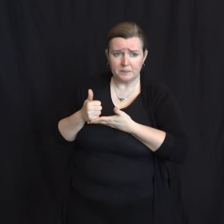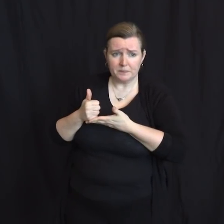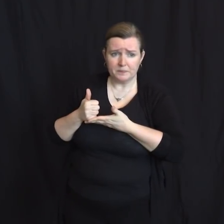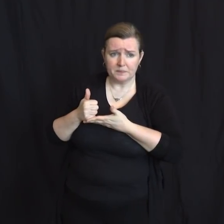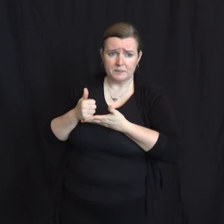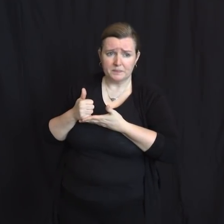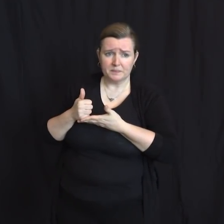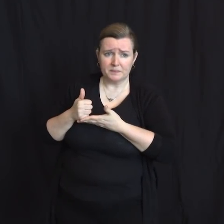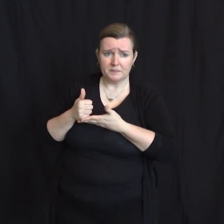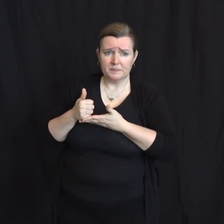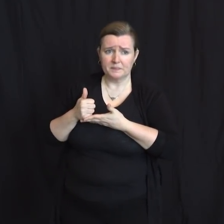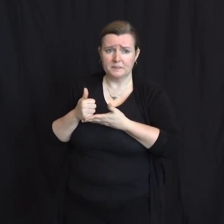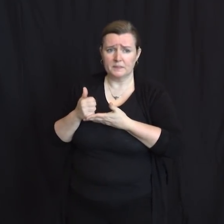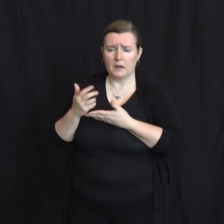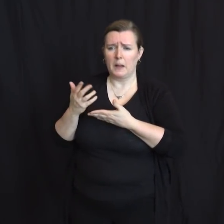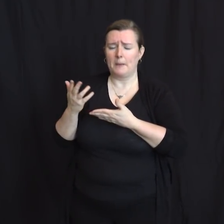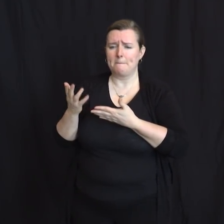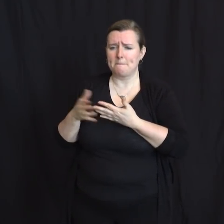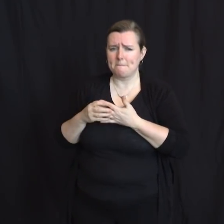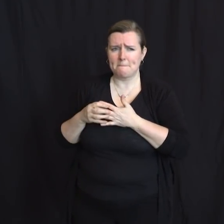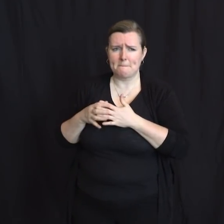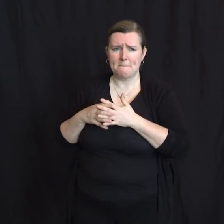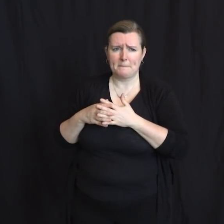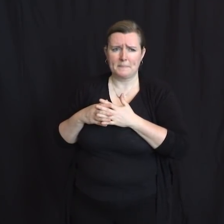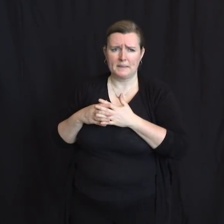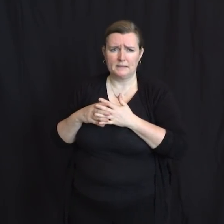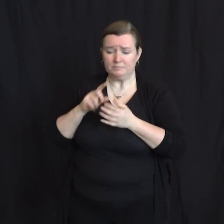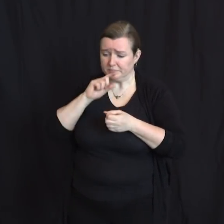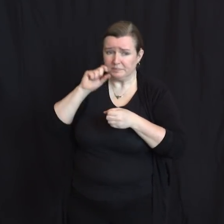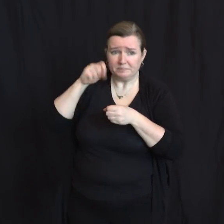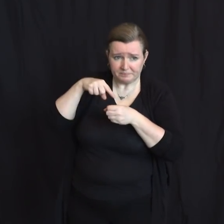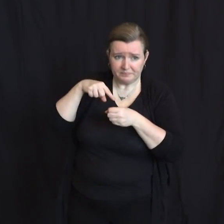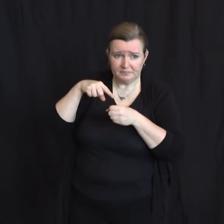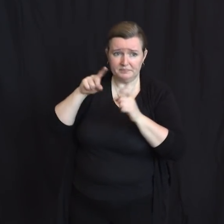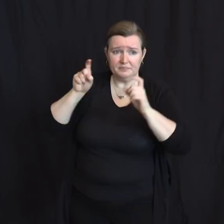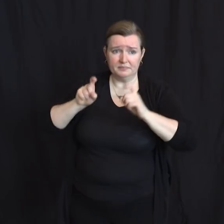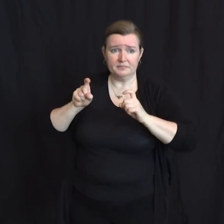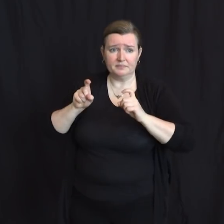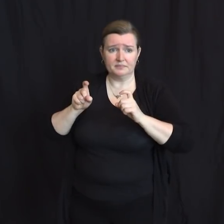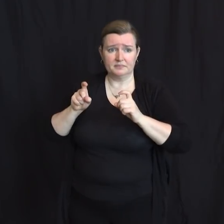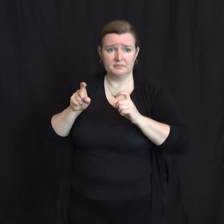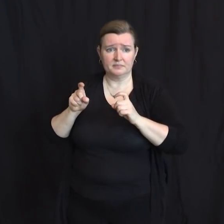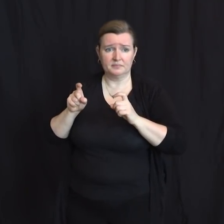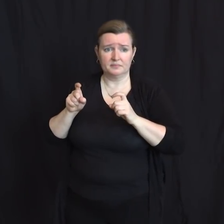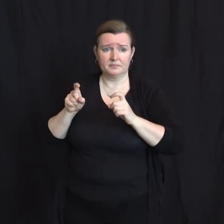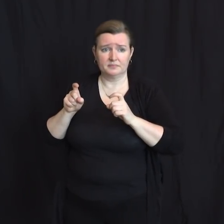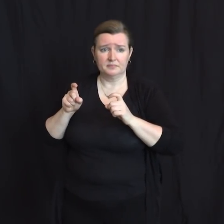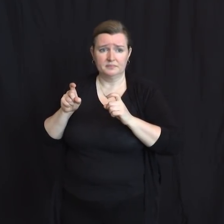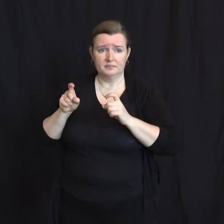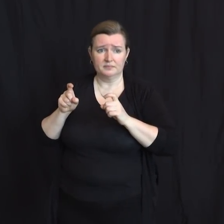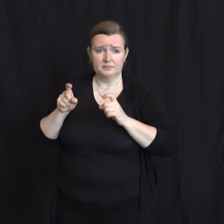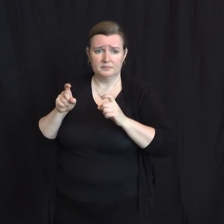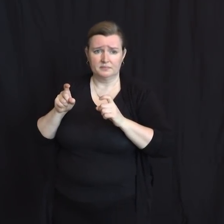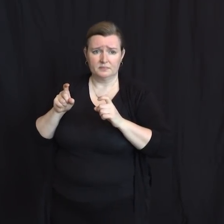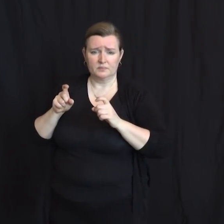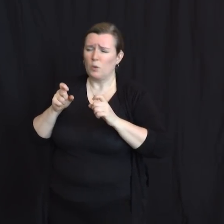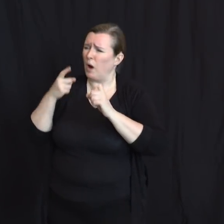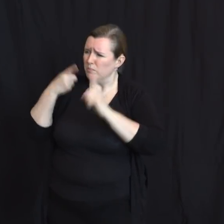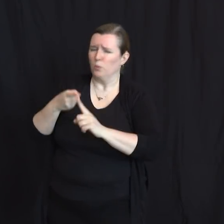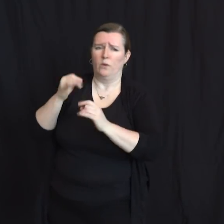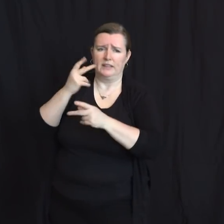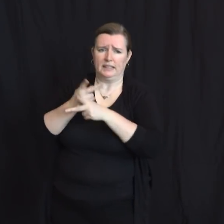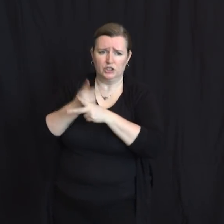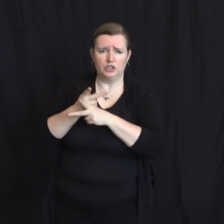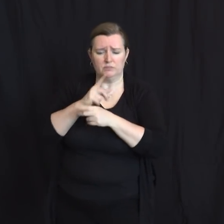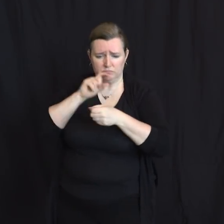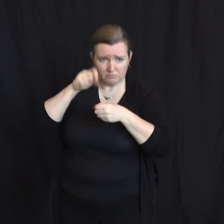be the saliva test point of care that has the rapid turnaround that the viral